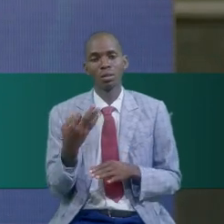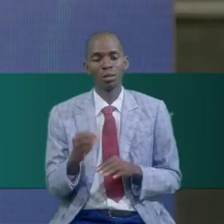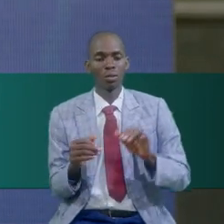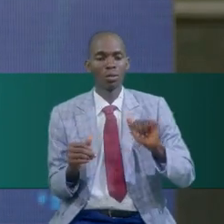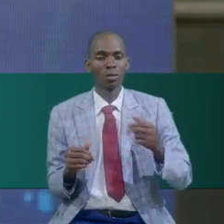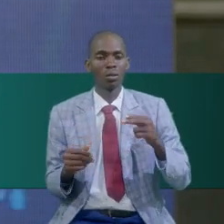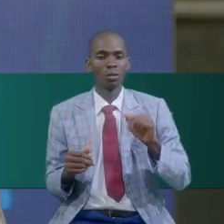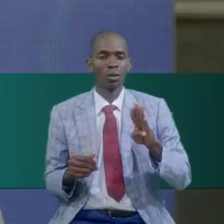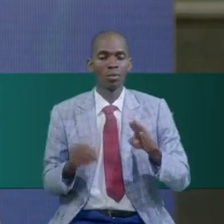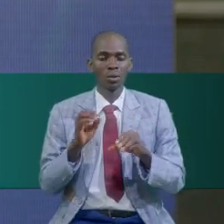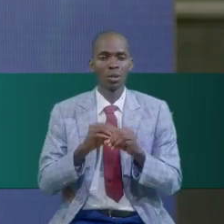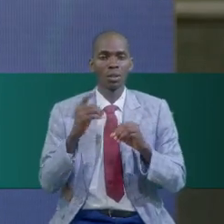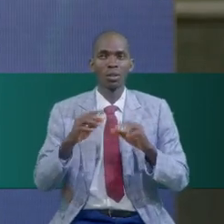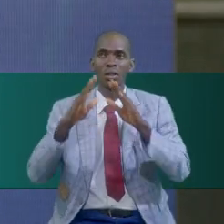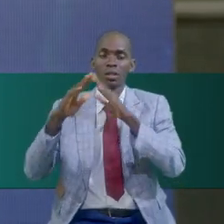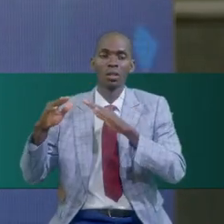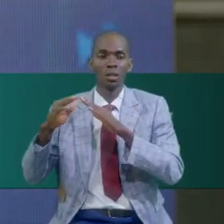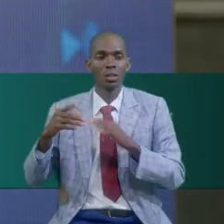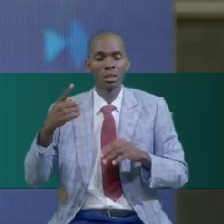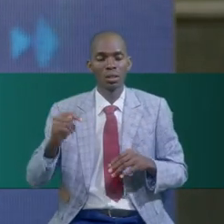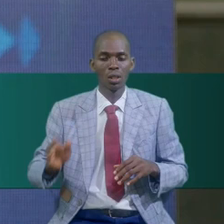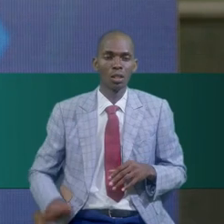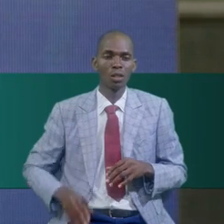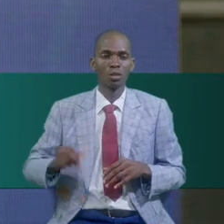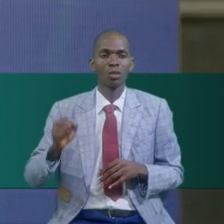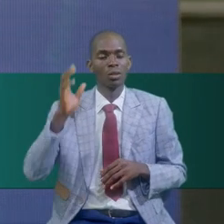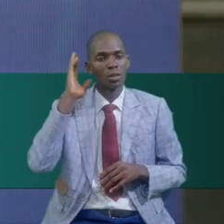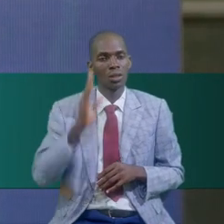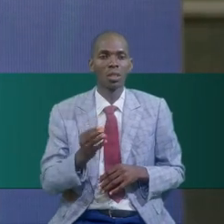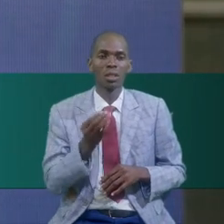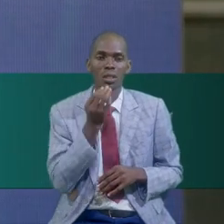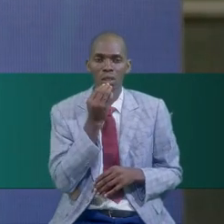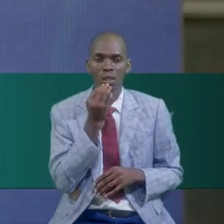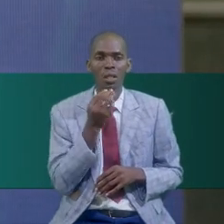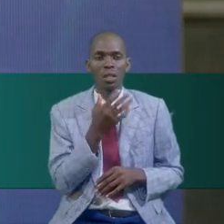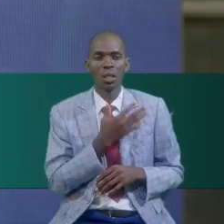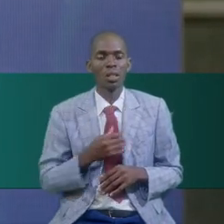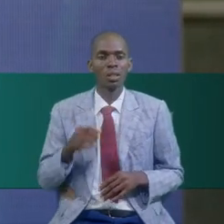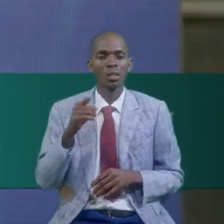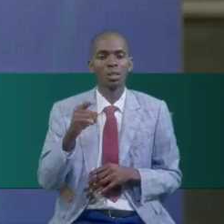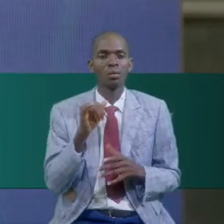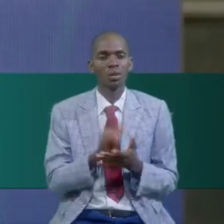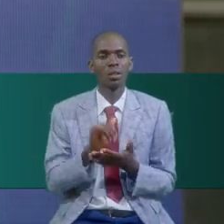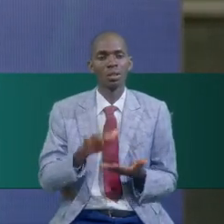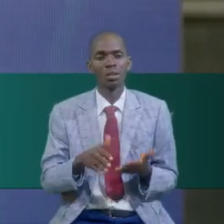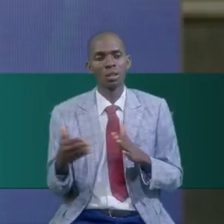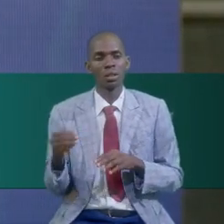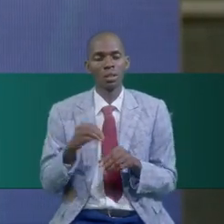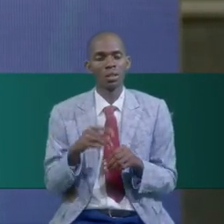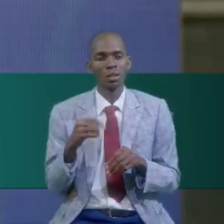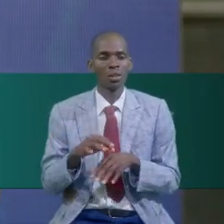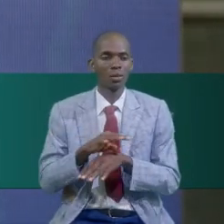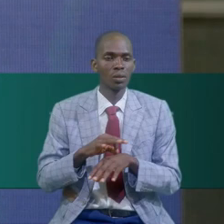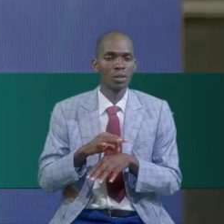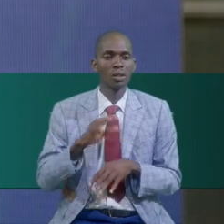city, the dogs shall eat. And him that dies in the